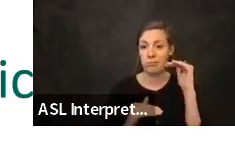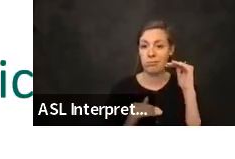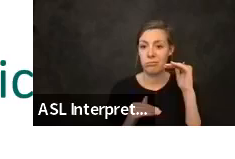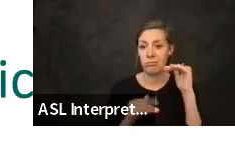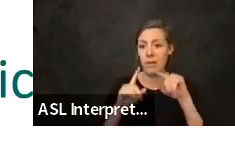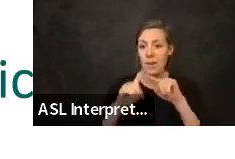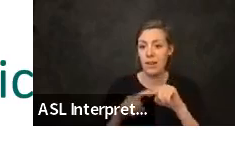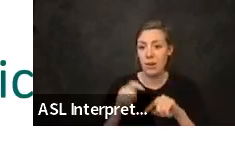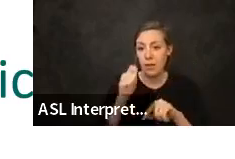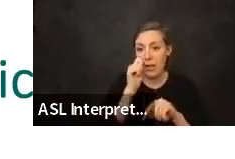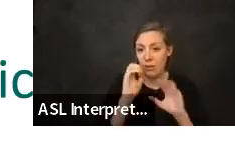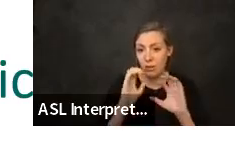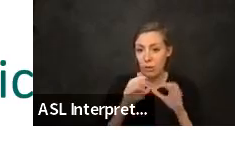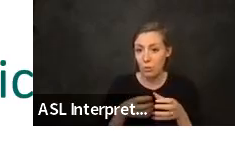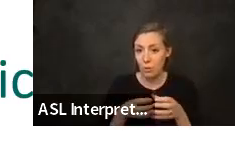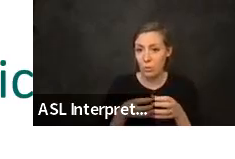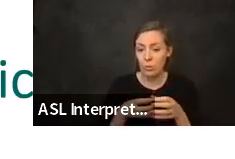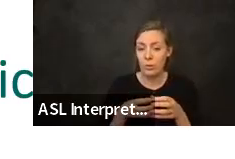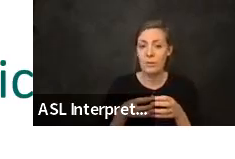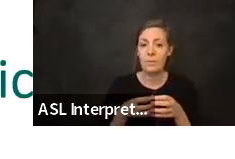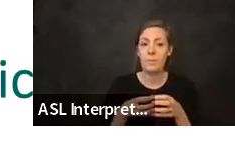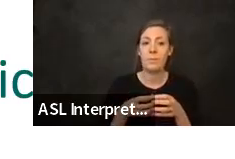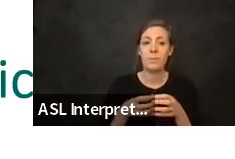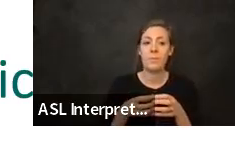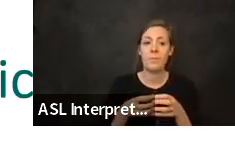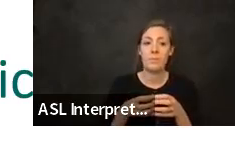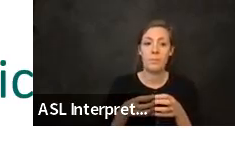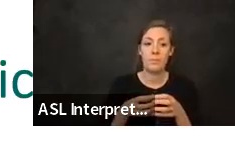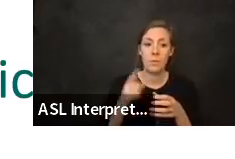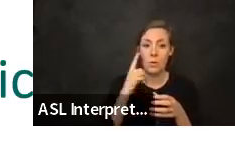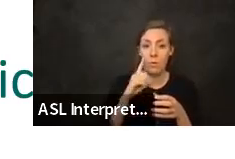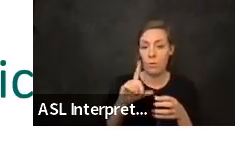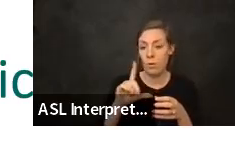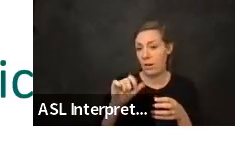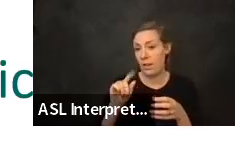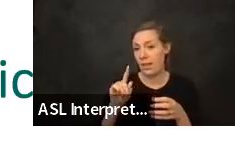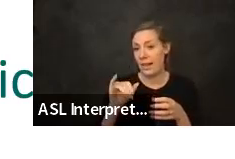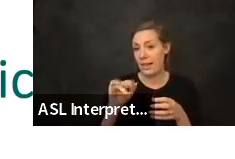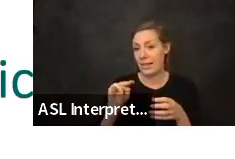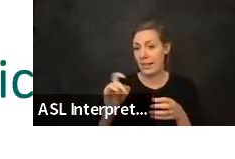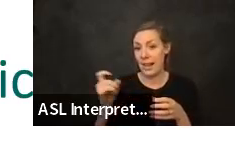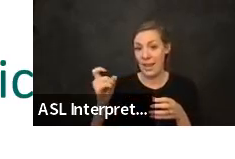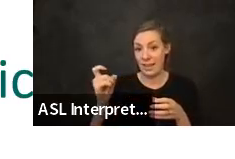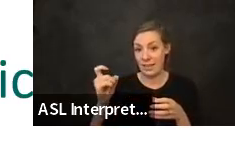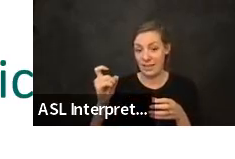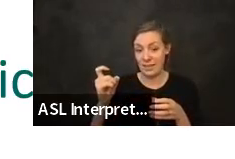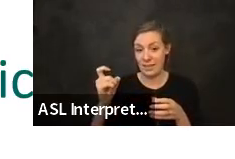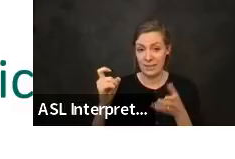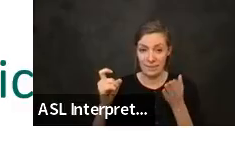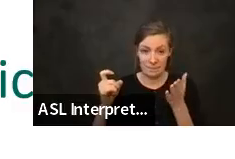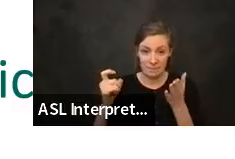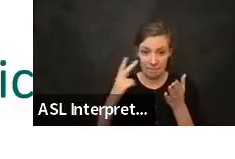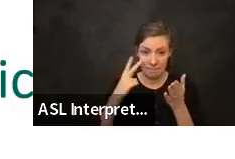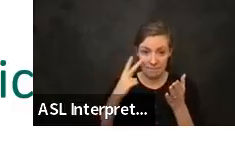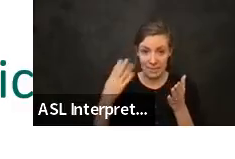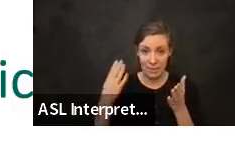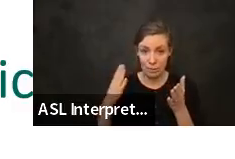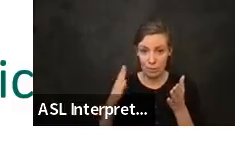groups. So if we look at Latinx, here we can see